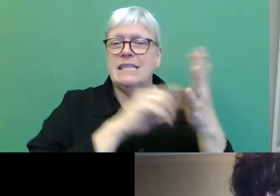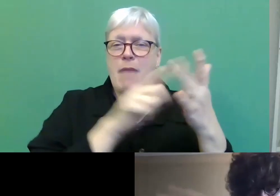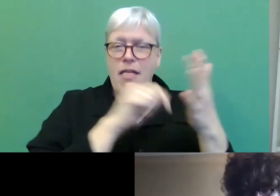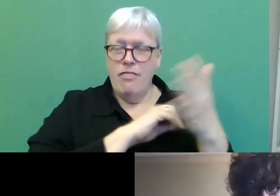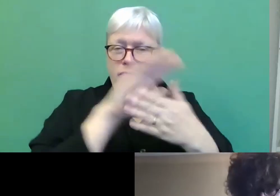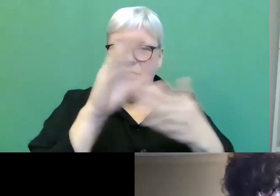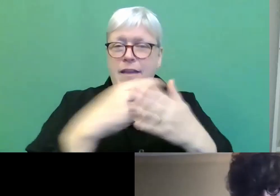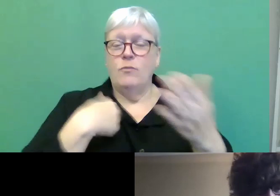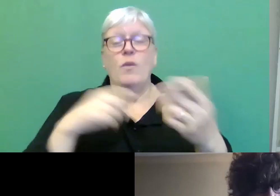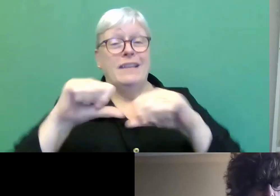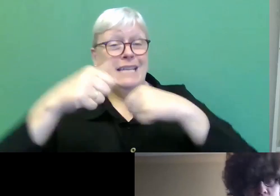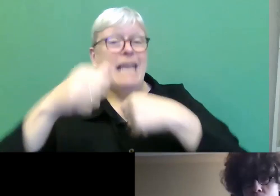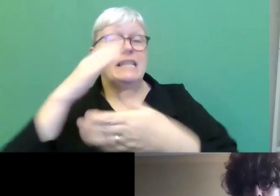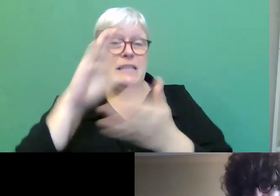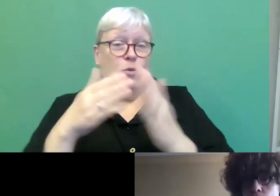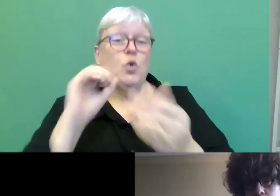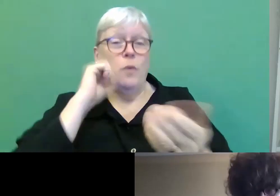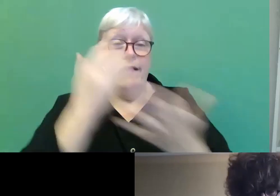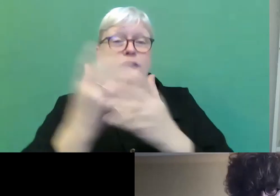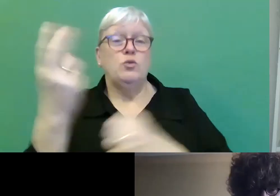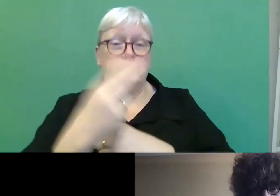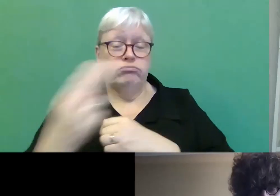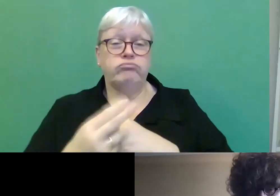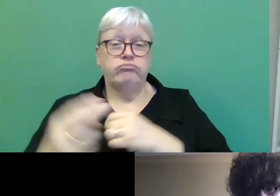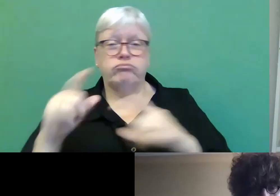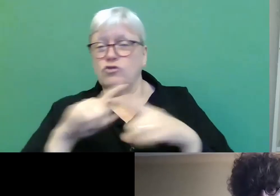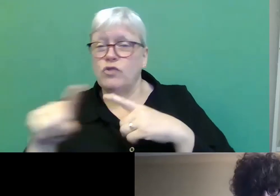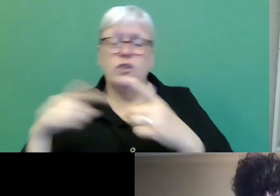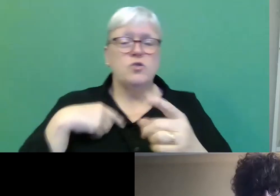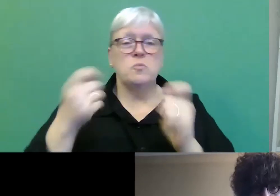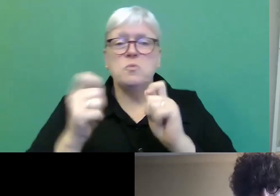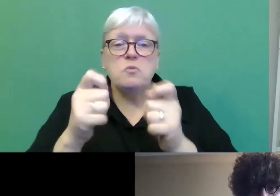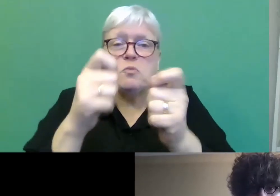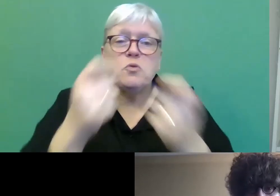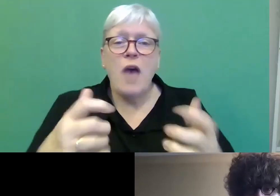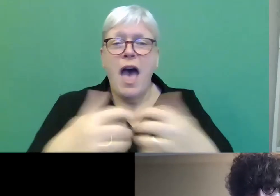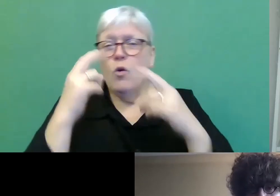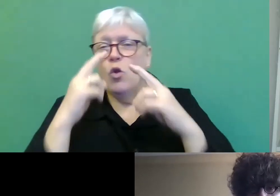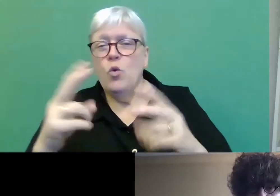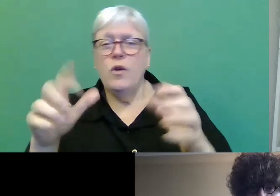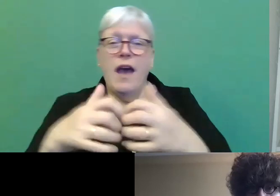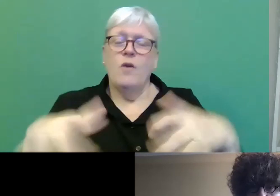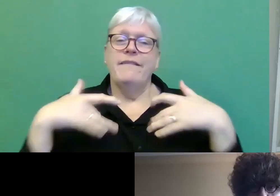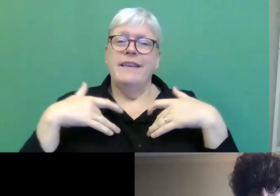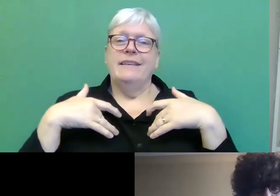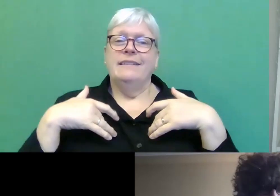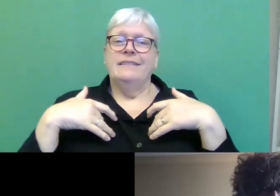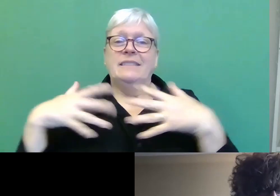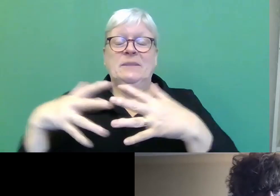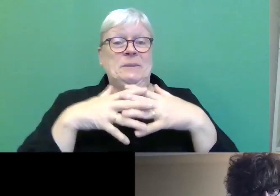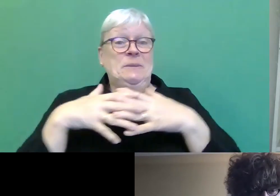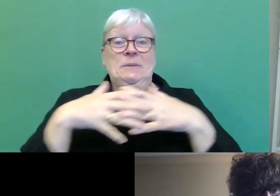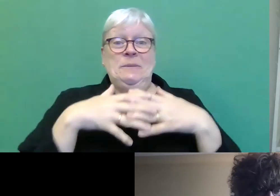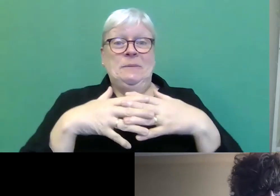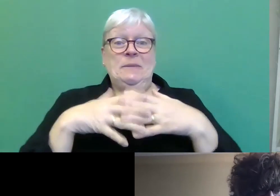to flesh out how that's going to look and feel. And trying to take America by small storm for the